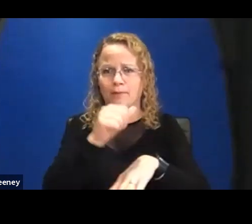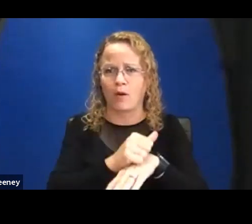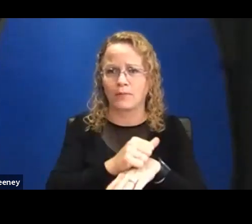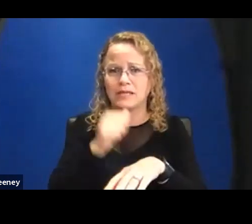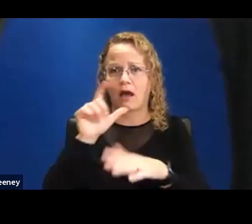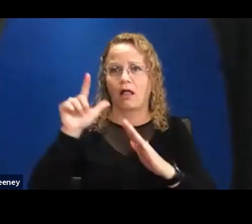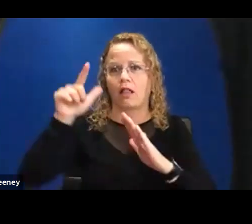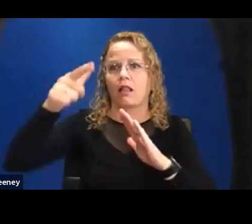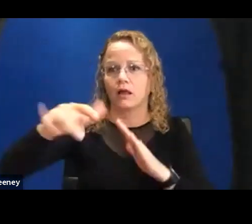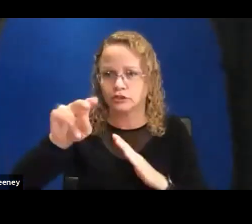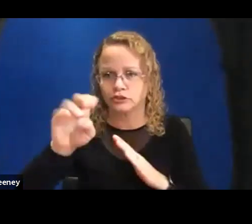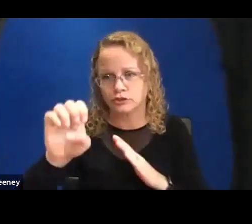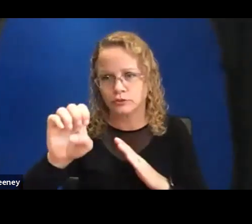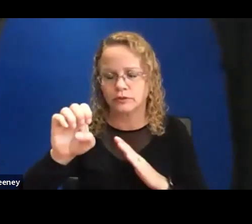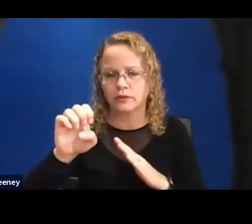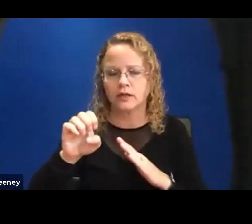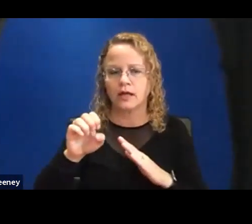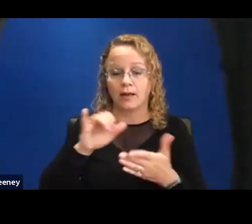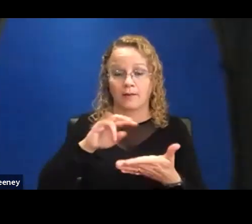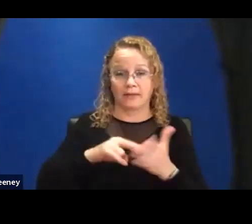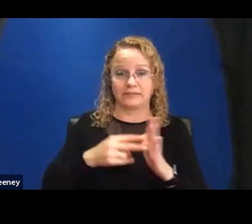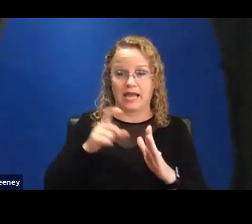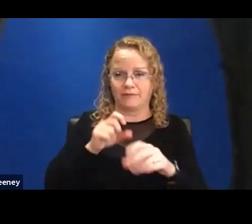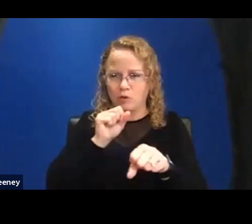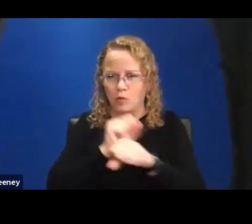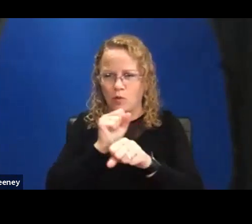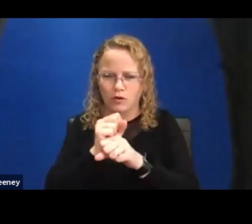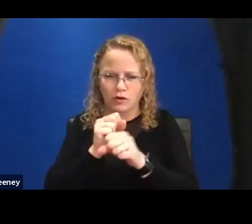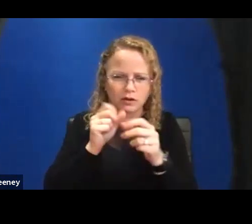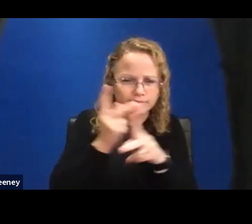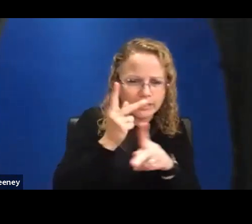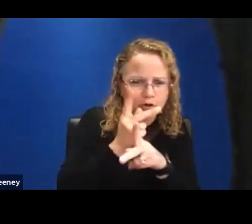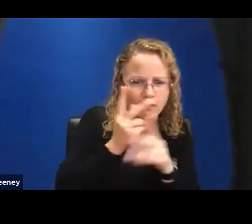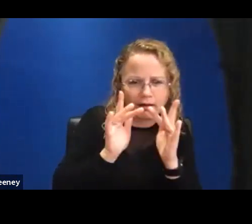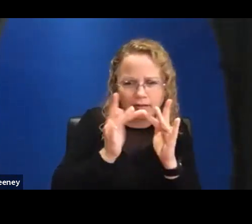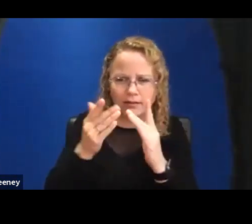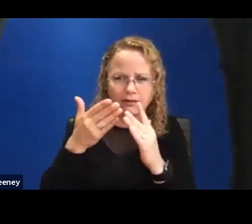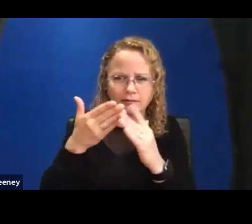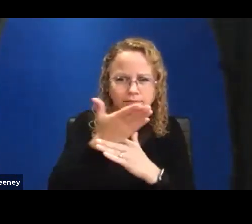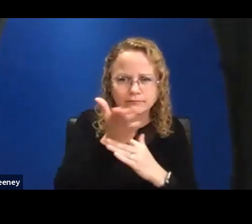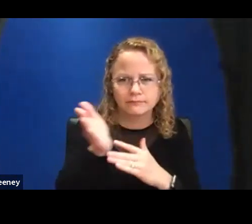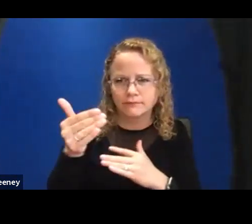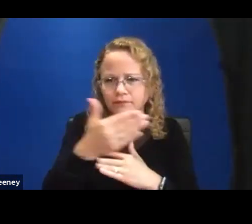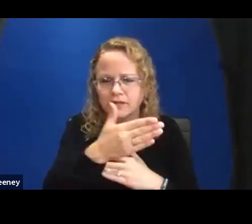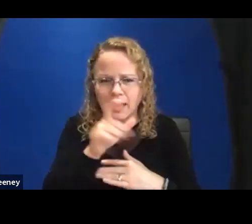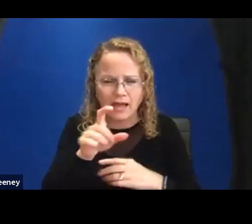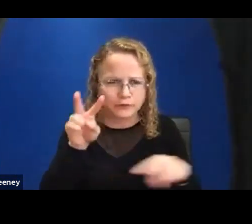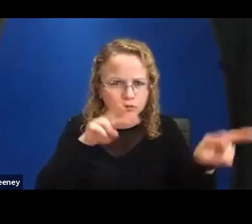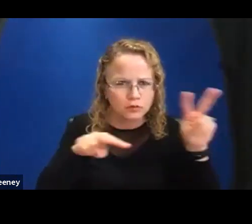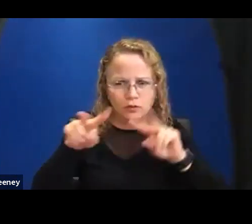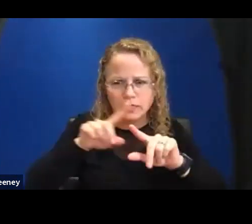June? Okay, so that means I've got to work my way through the internet in many cases, and I've got to watch lots of different